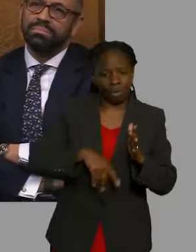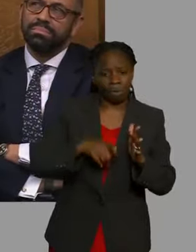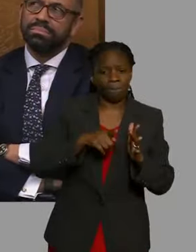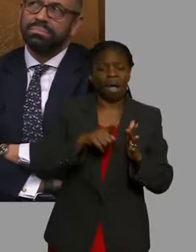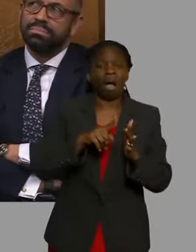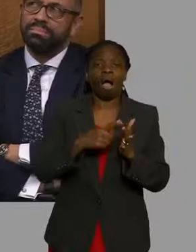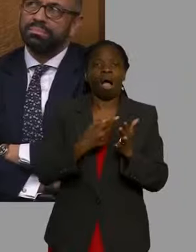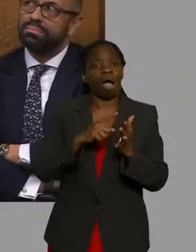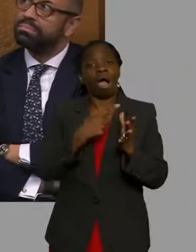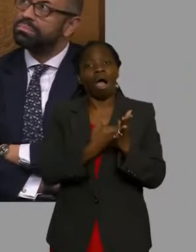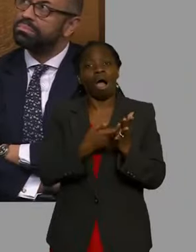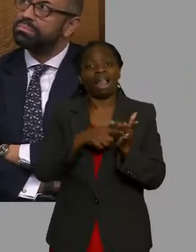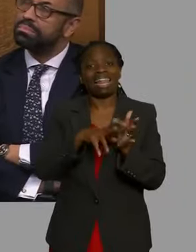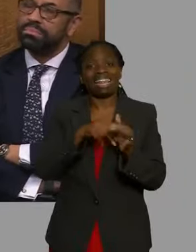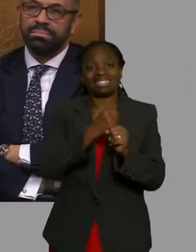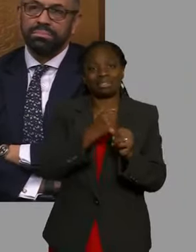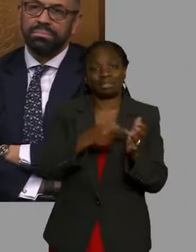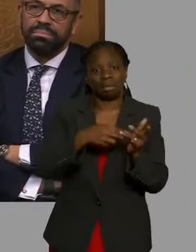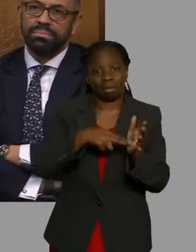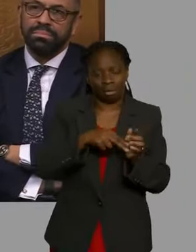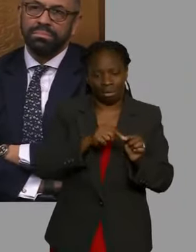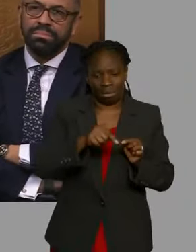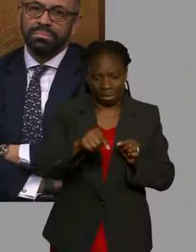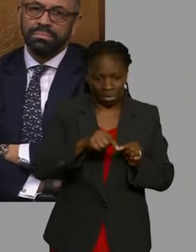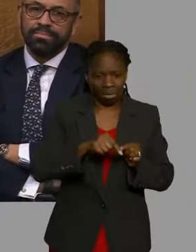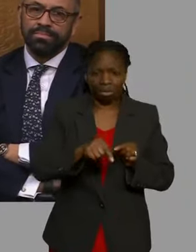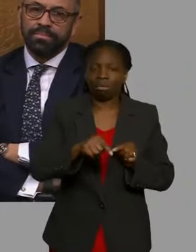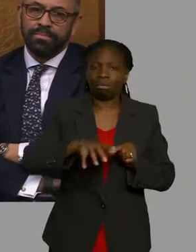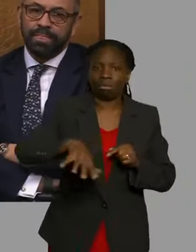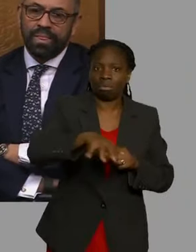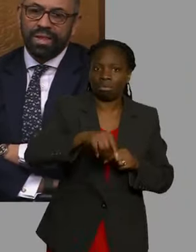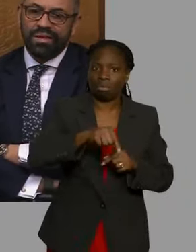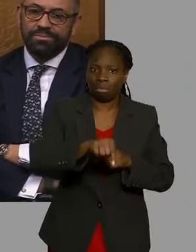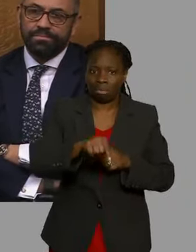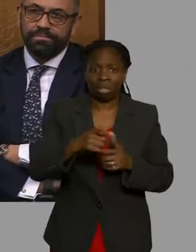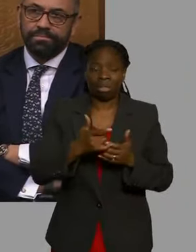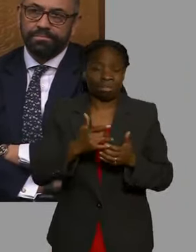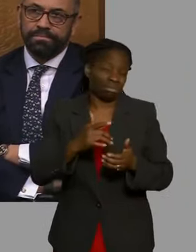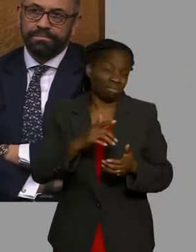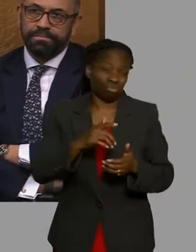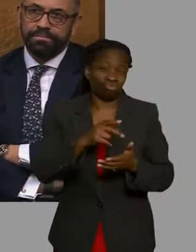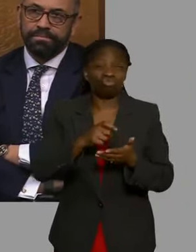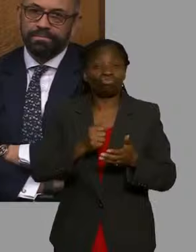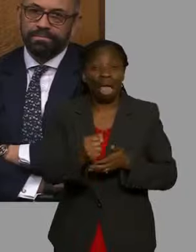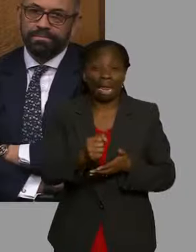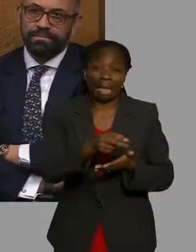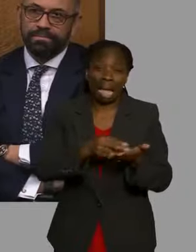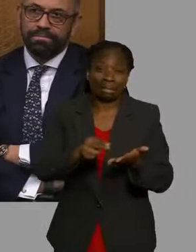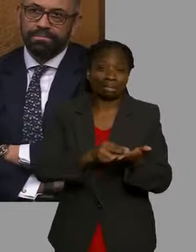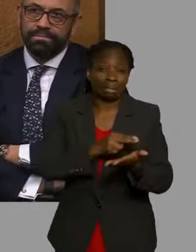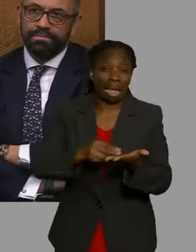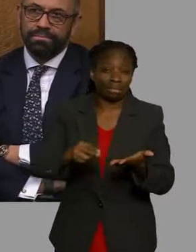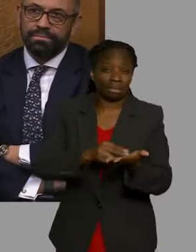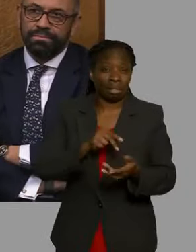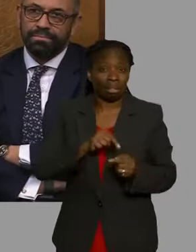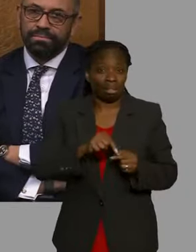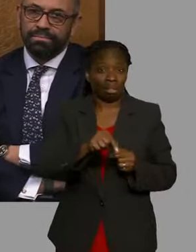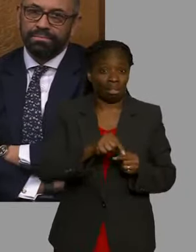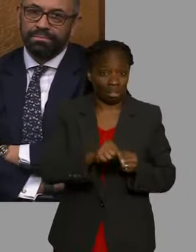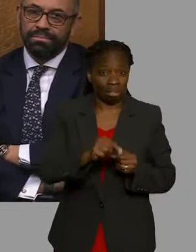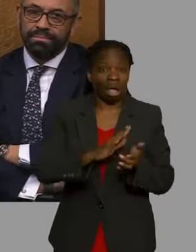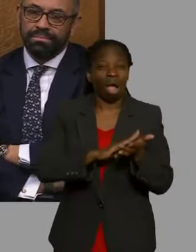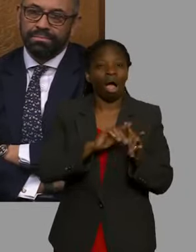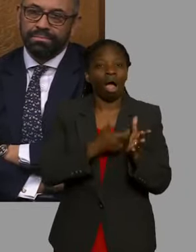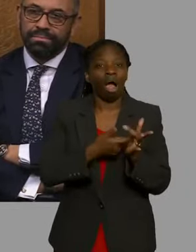being cancelled in the evening peak, and nearly a third of trains that do arrive are more than 5 minutes late. Is it a mere coincidence, Mr. Speaker, that such